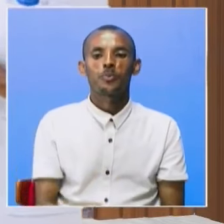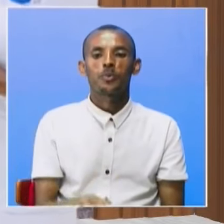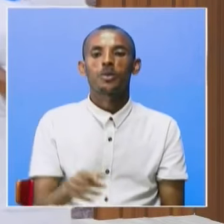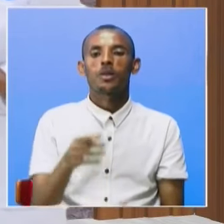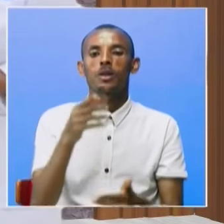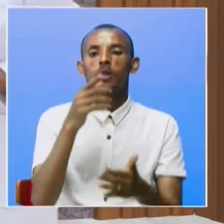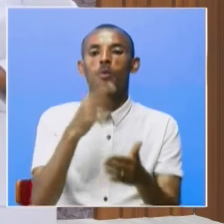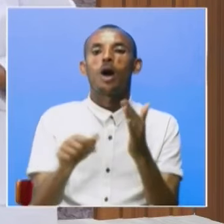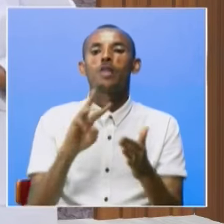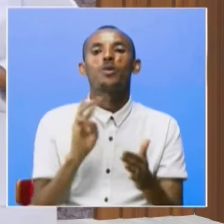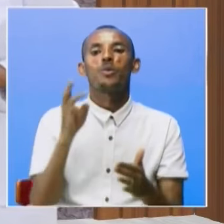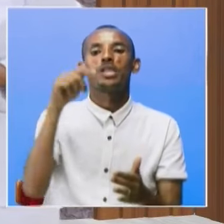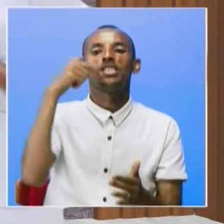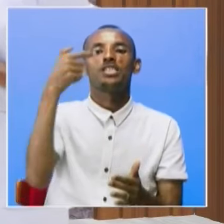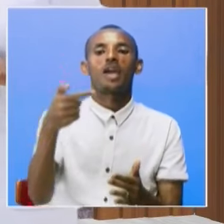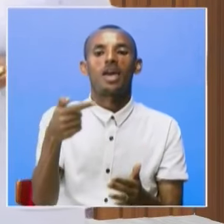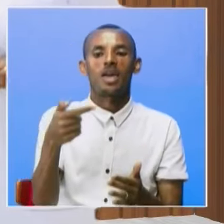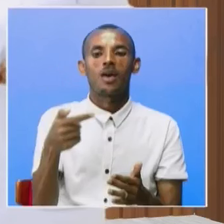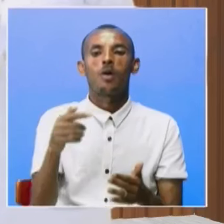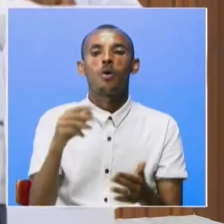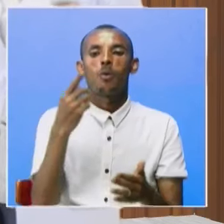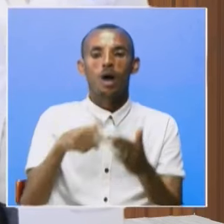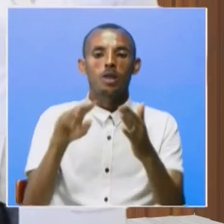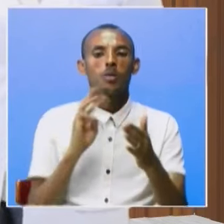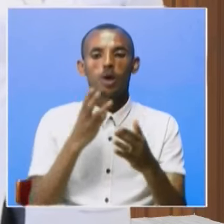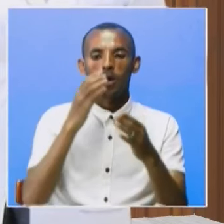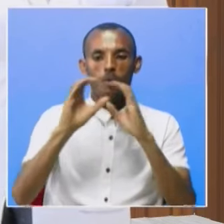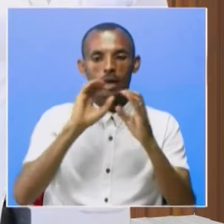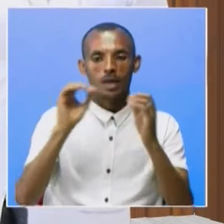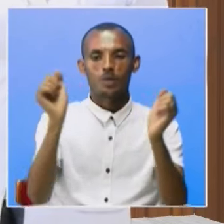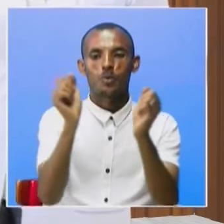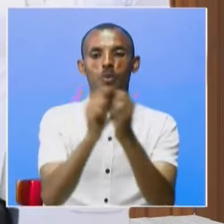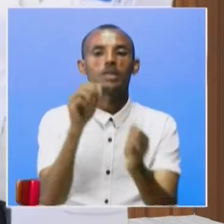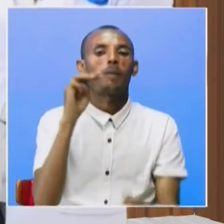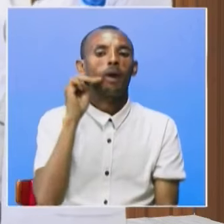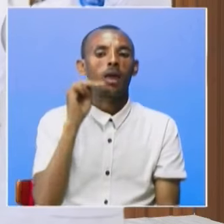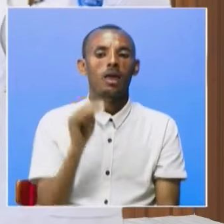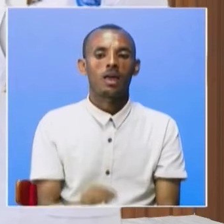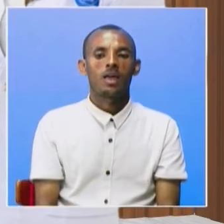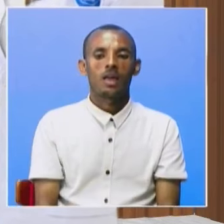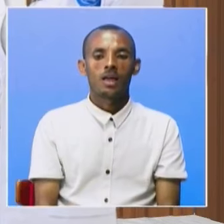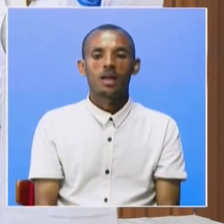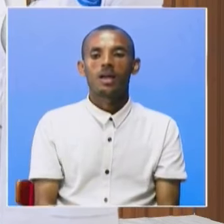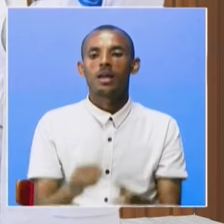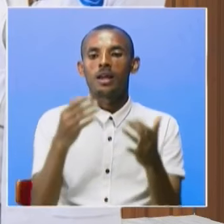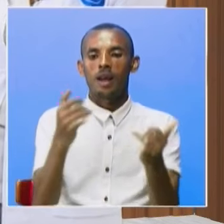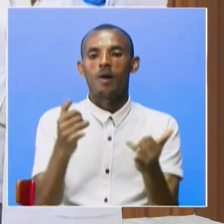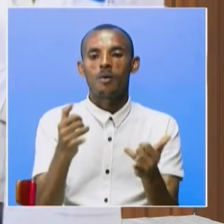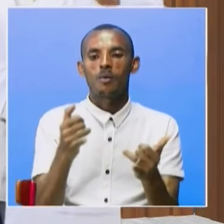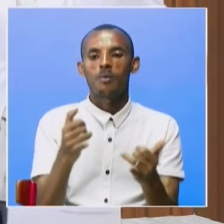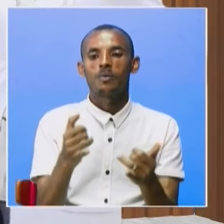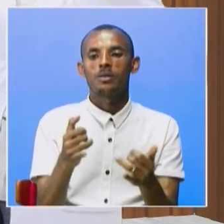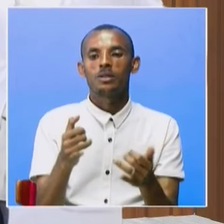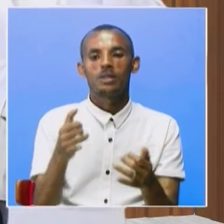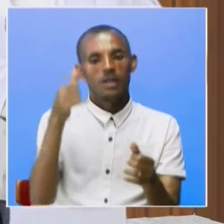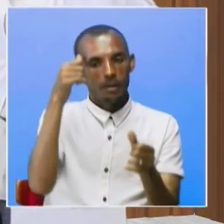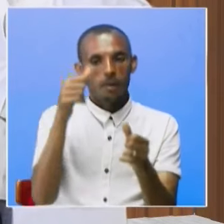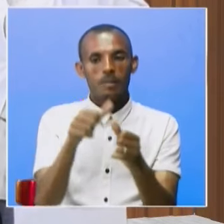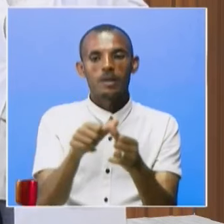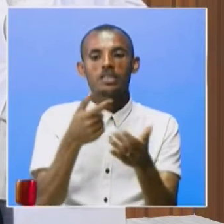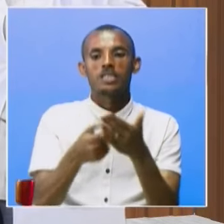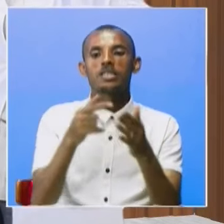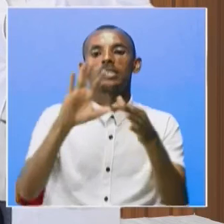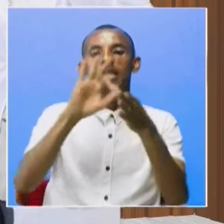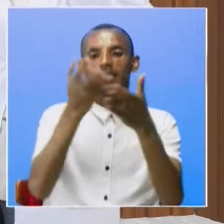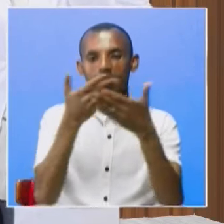we said or what we communicate with Mary. Now remember these sentences. Remember and keep